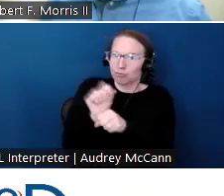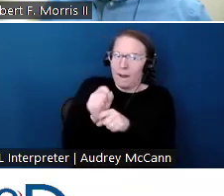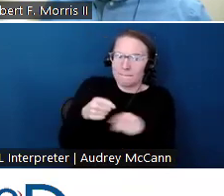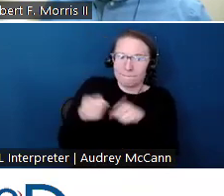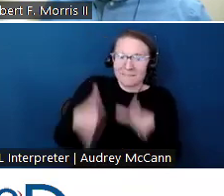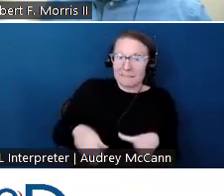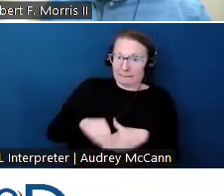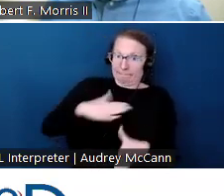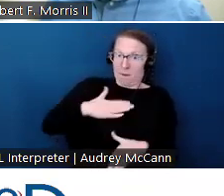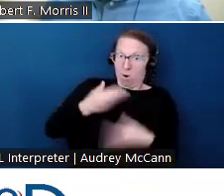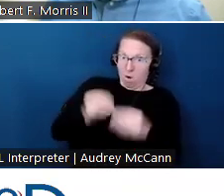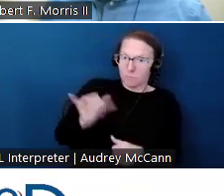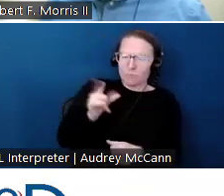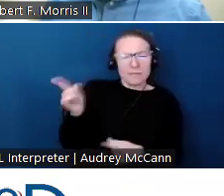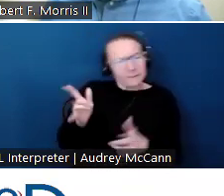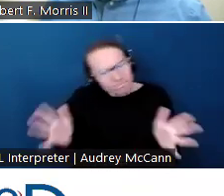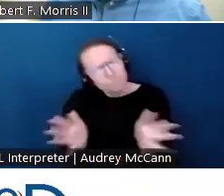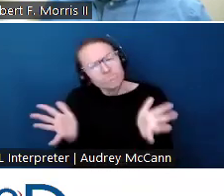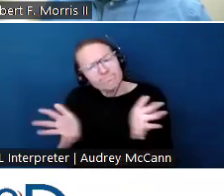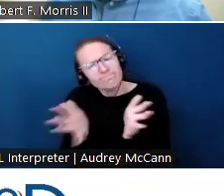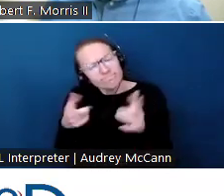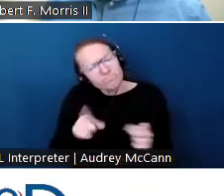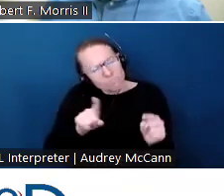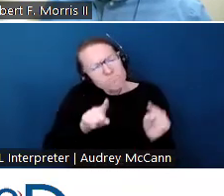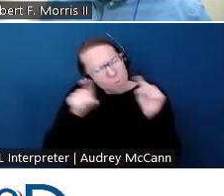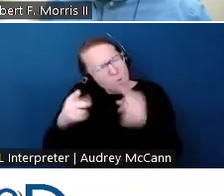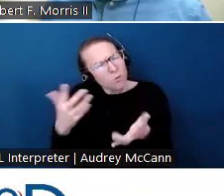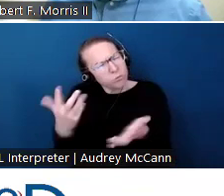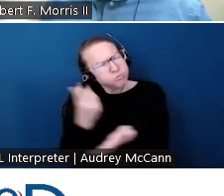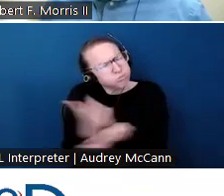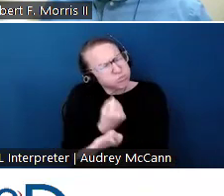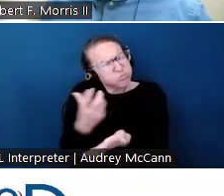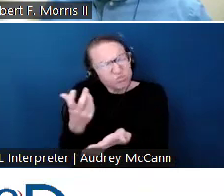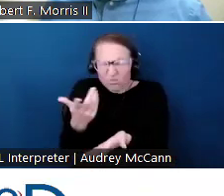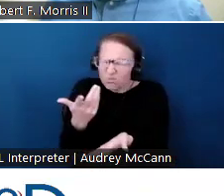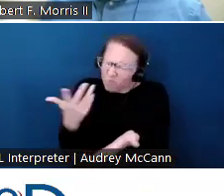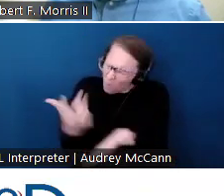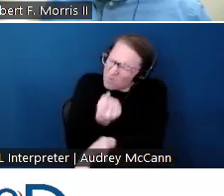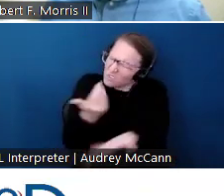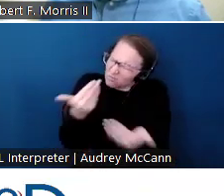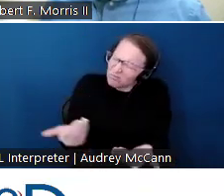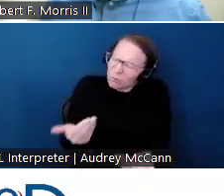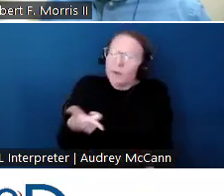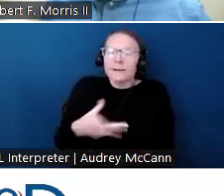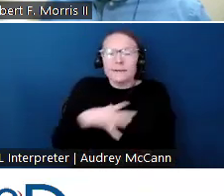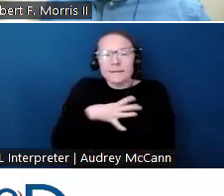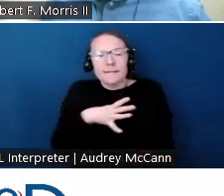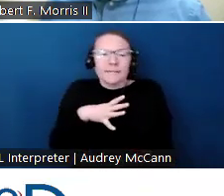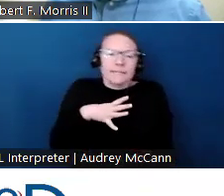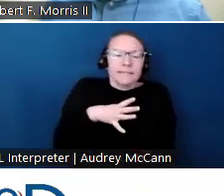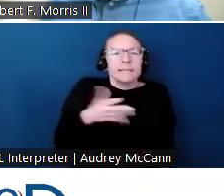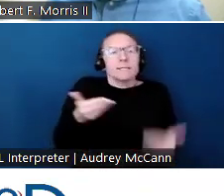who was also encouraging him to utilize that resource. So he did end up